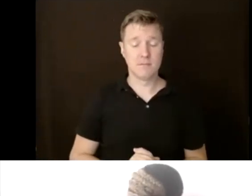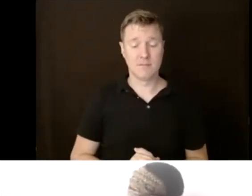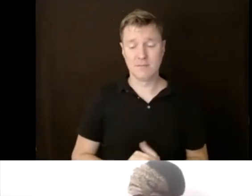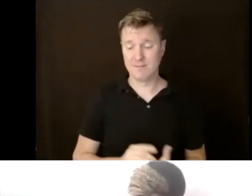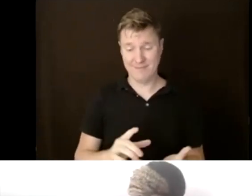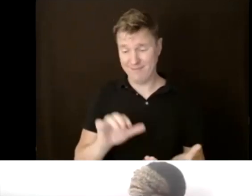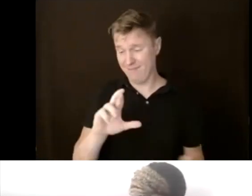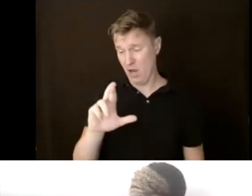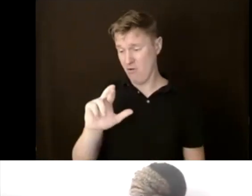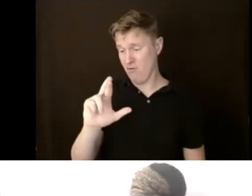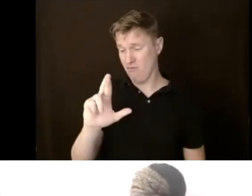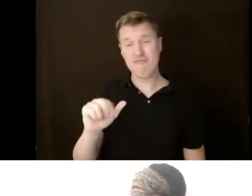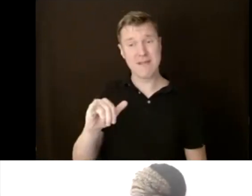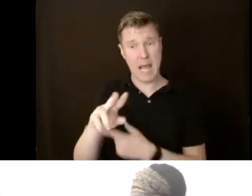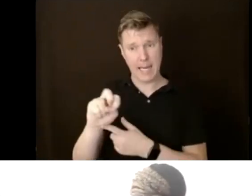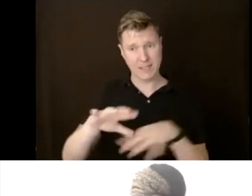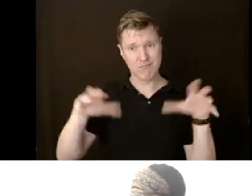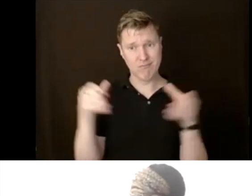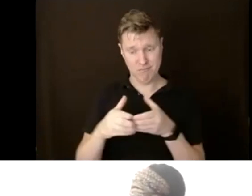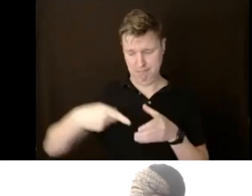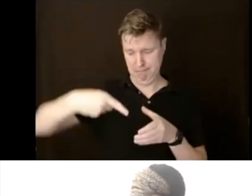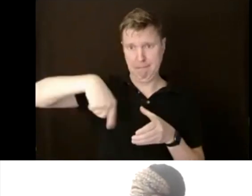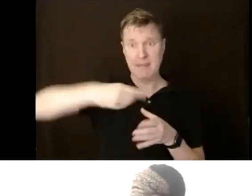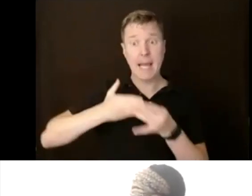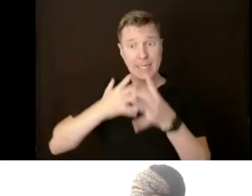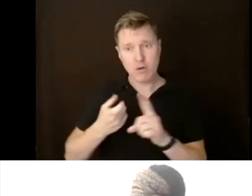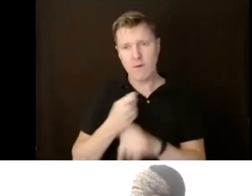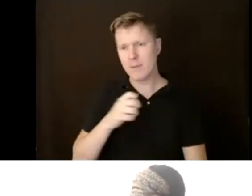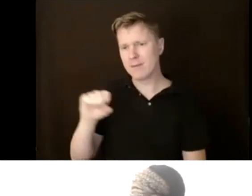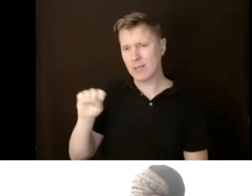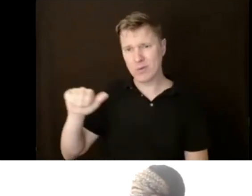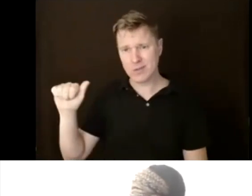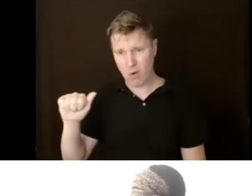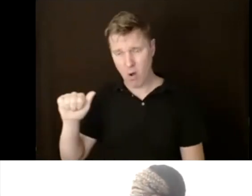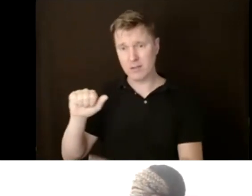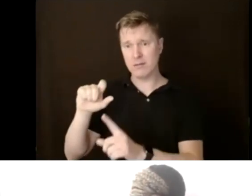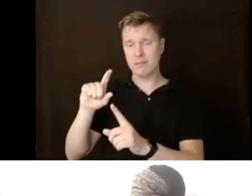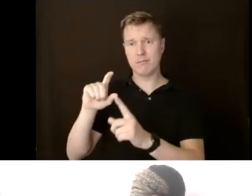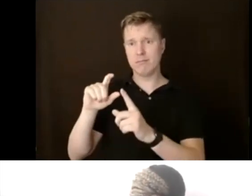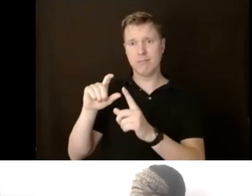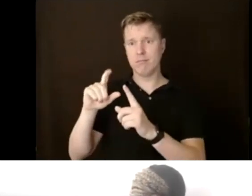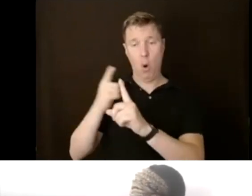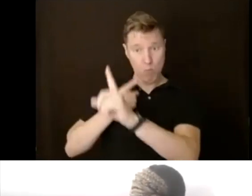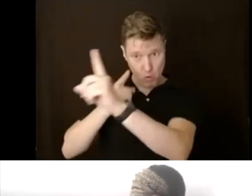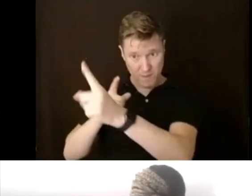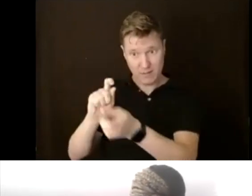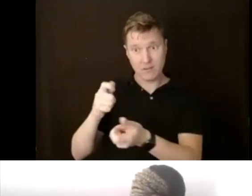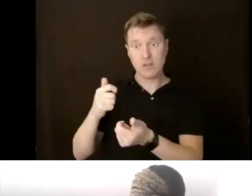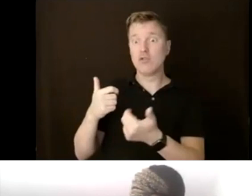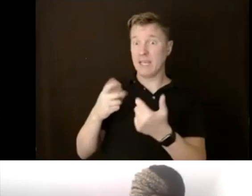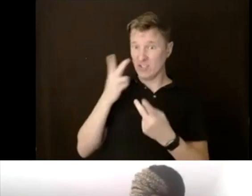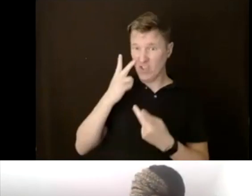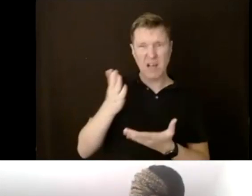Reliance came together and is comprised of leaders from the sexual assault movement who identified gaps in the work to end sexual